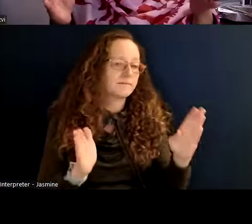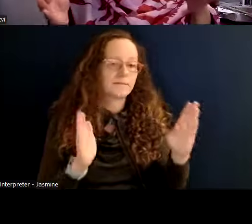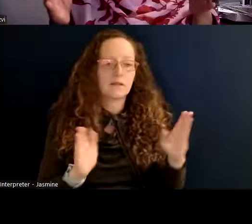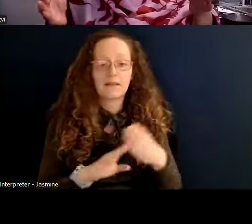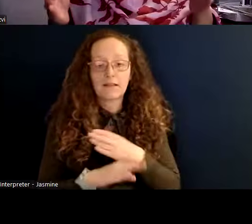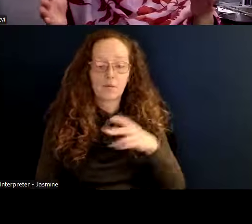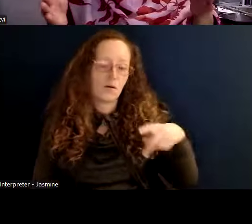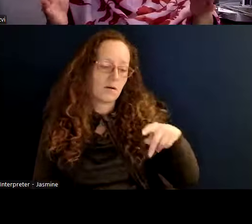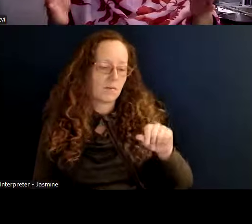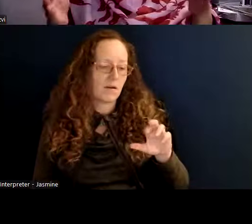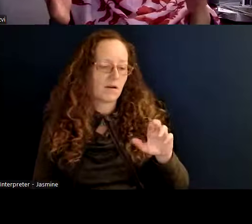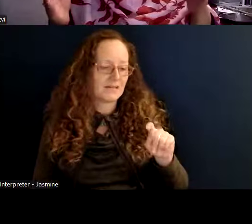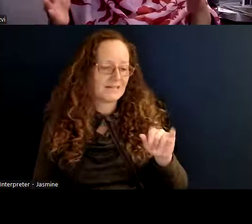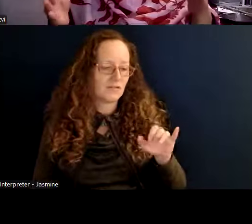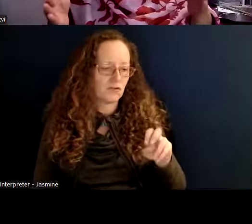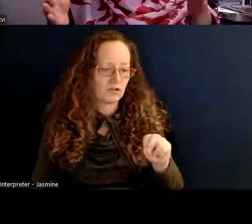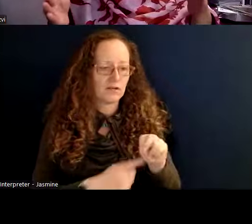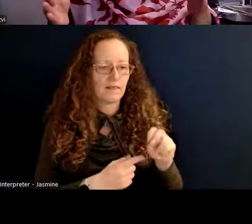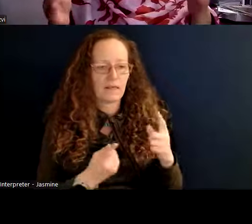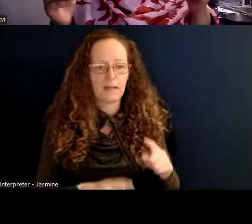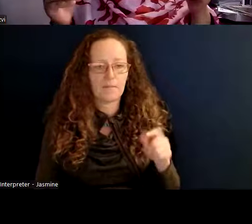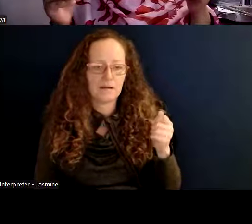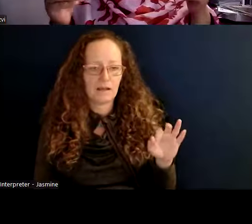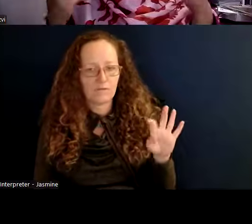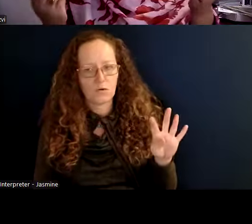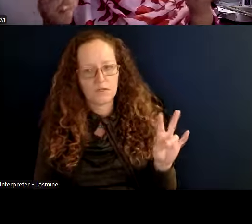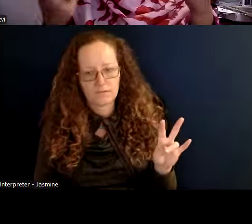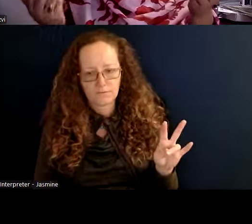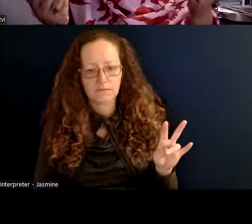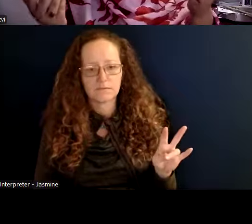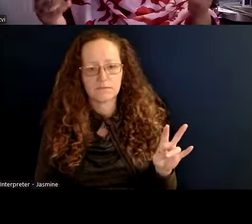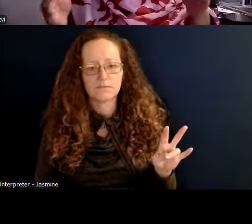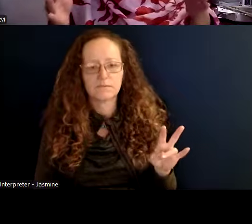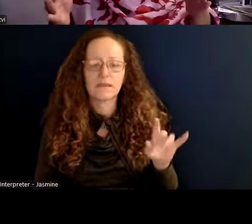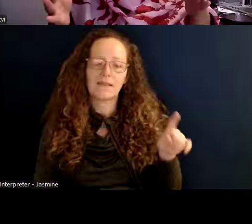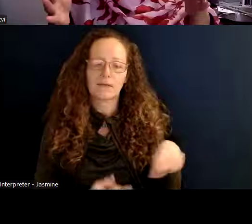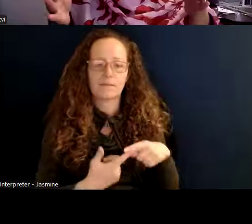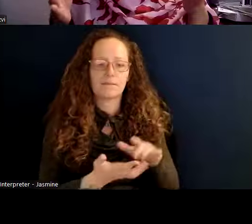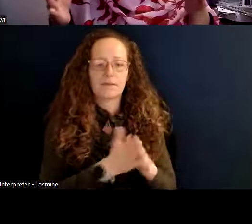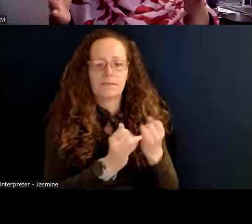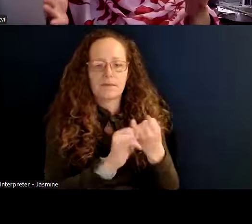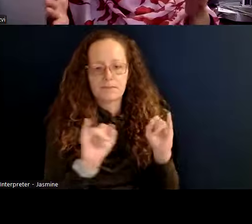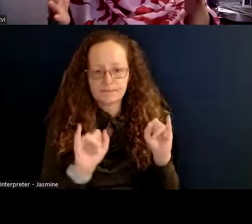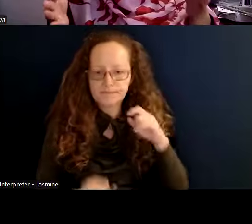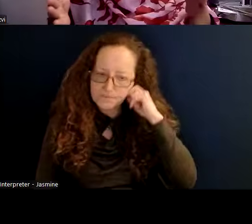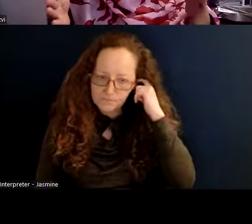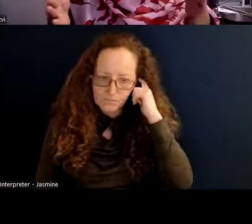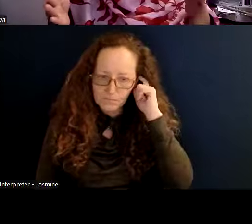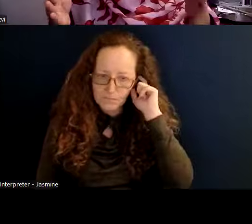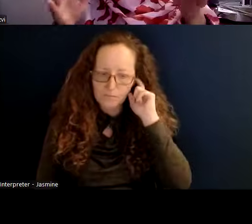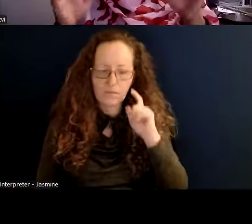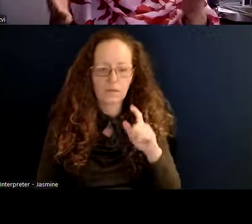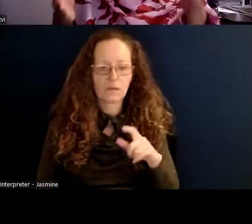partition. Partition happened in 1947. That's when independence happened. And holds within